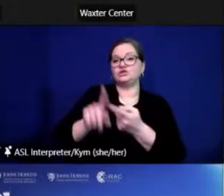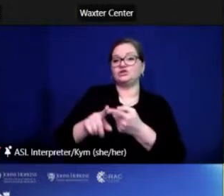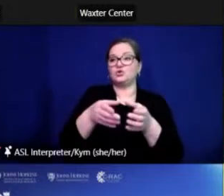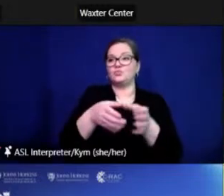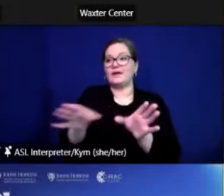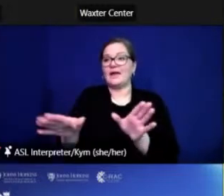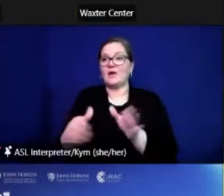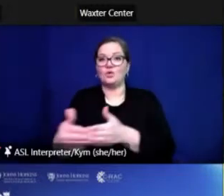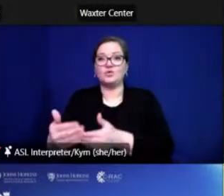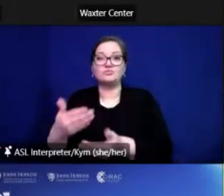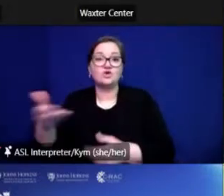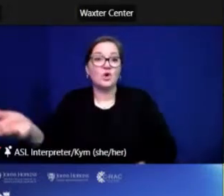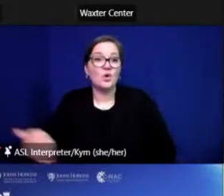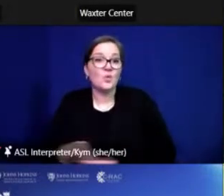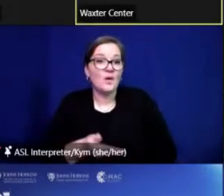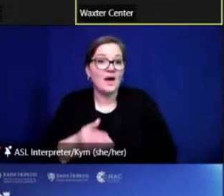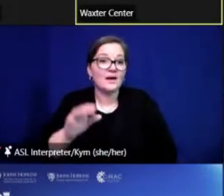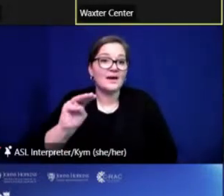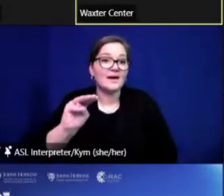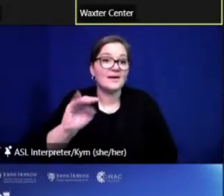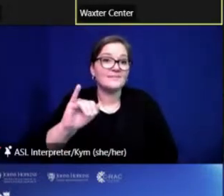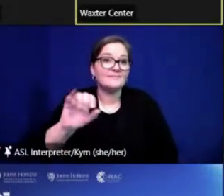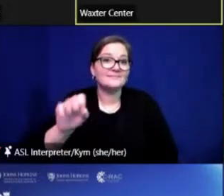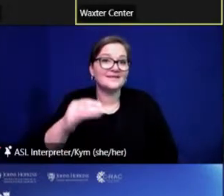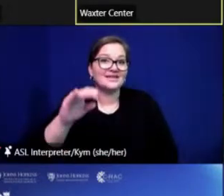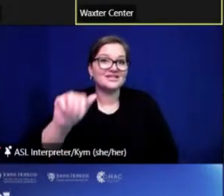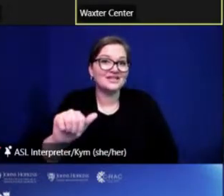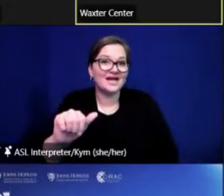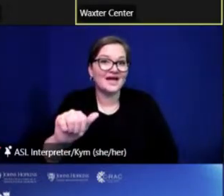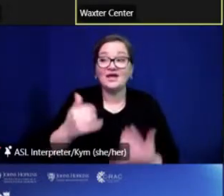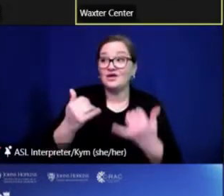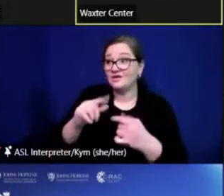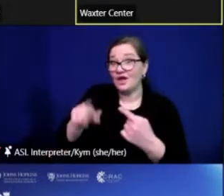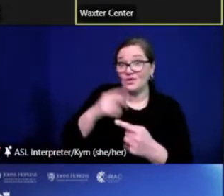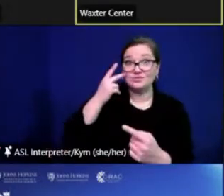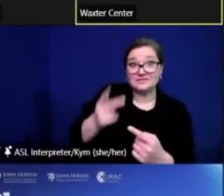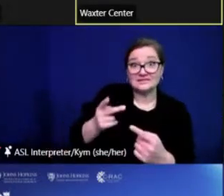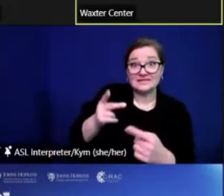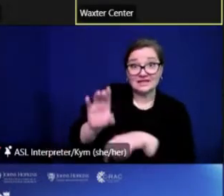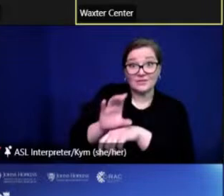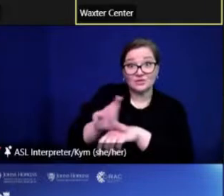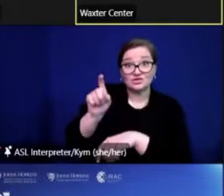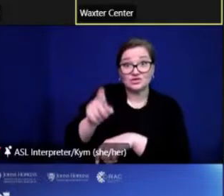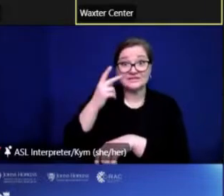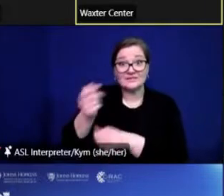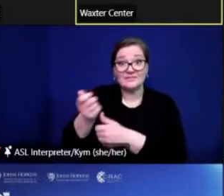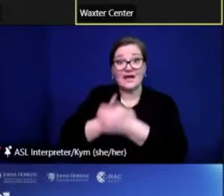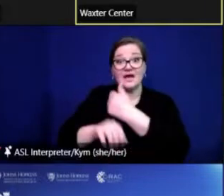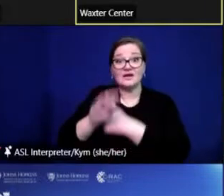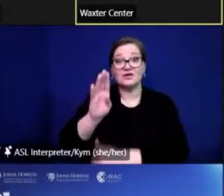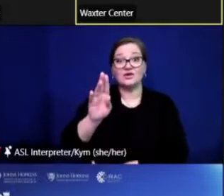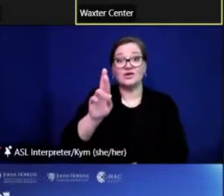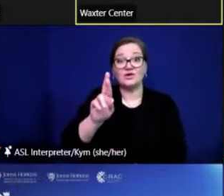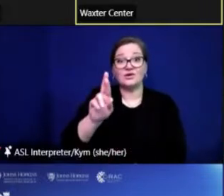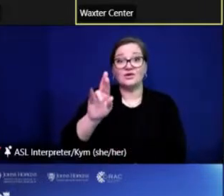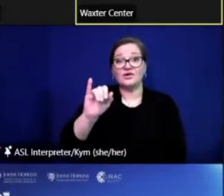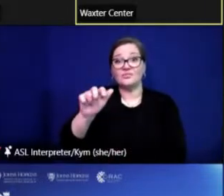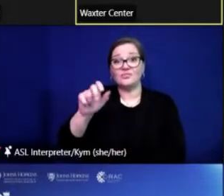Welcome, Misha. Now, when you look on the computer, you should see me under Brian